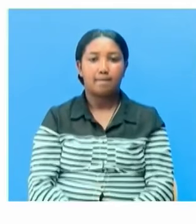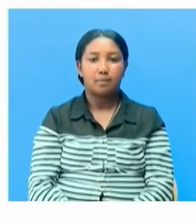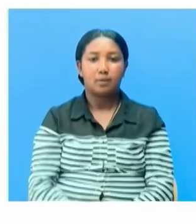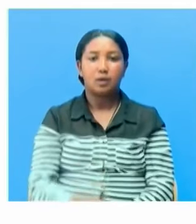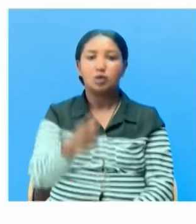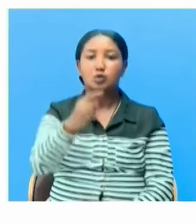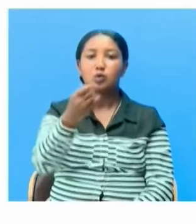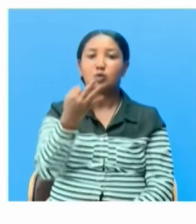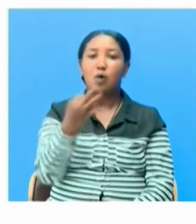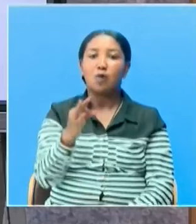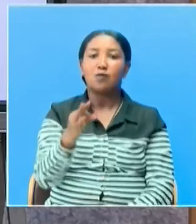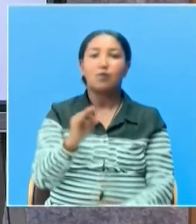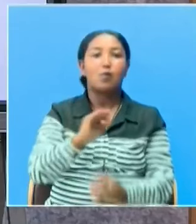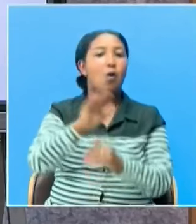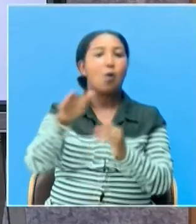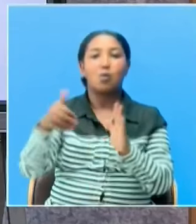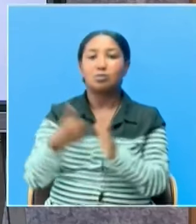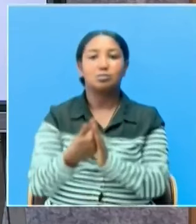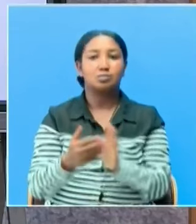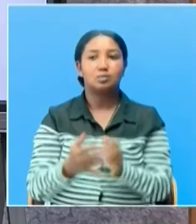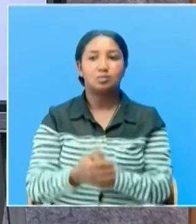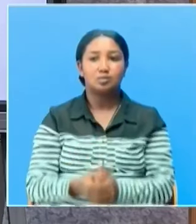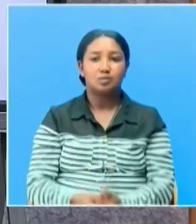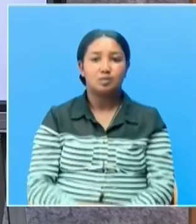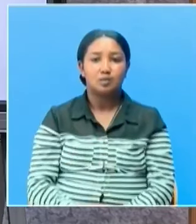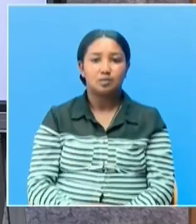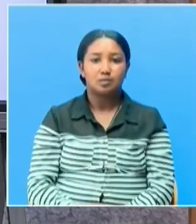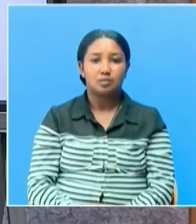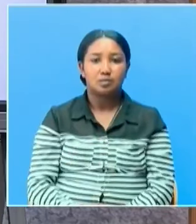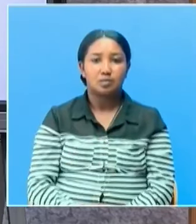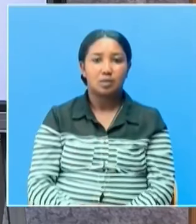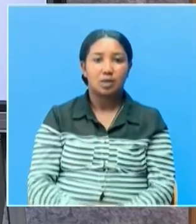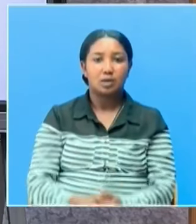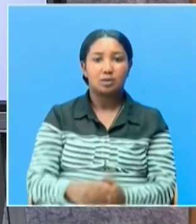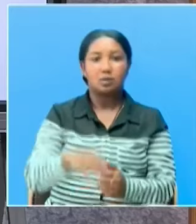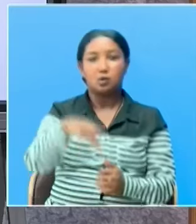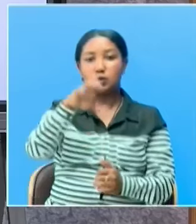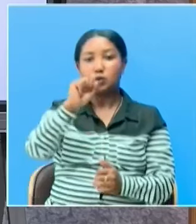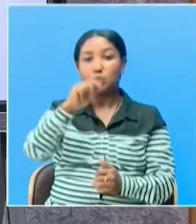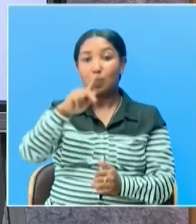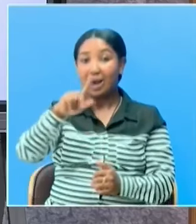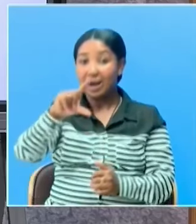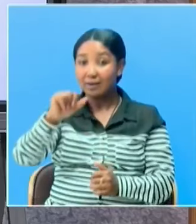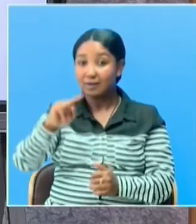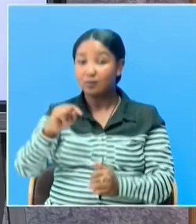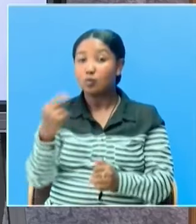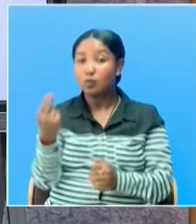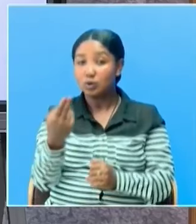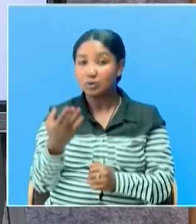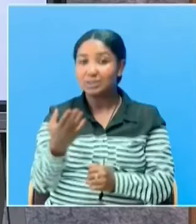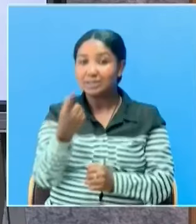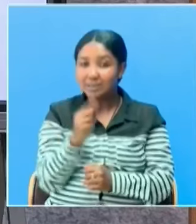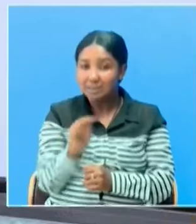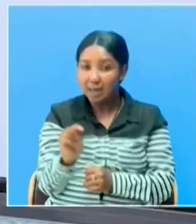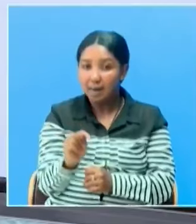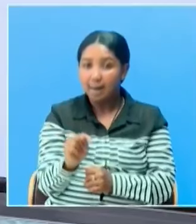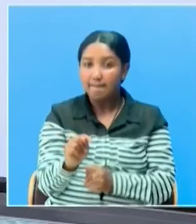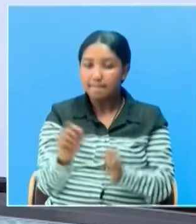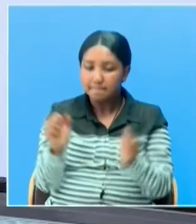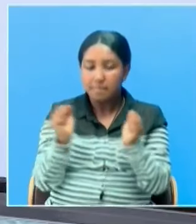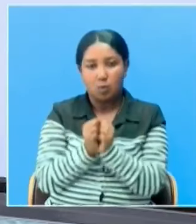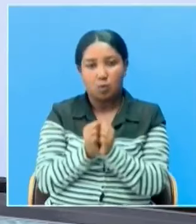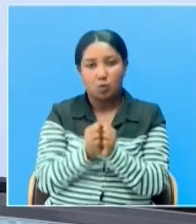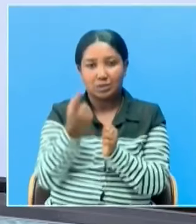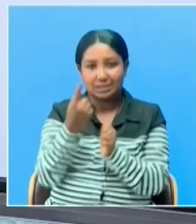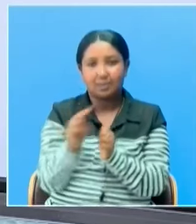of all. In superlative adjective, we have to use the of